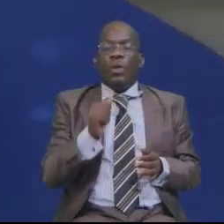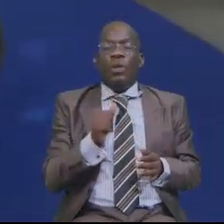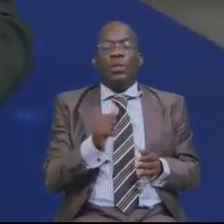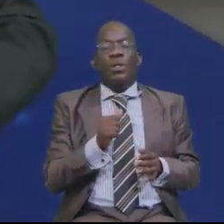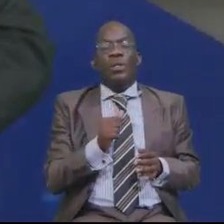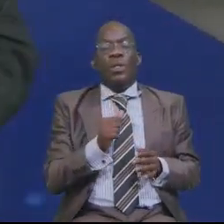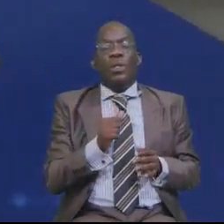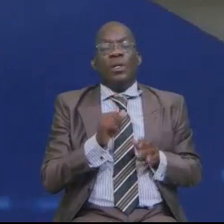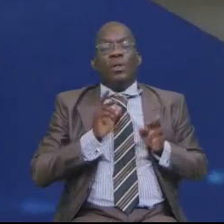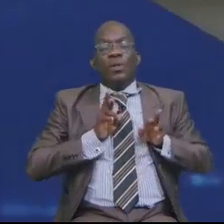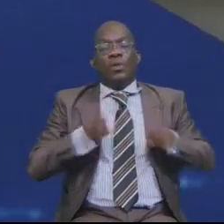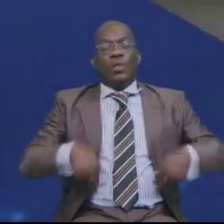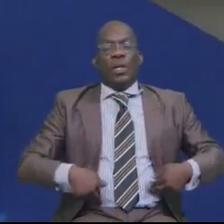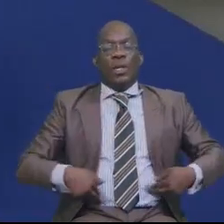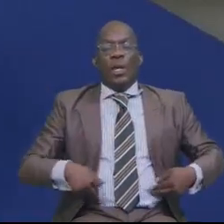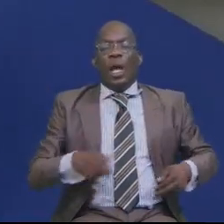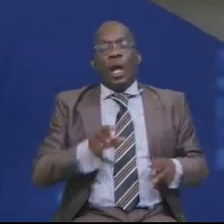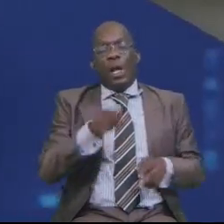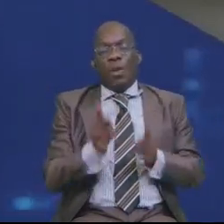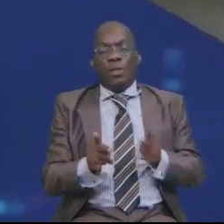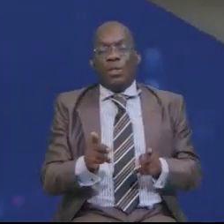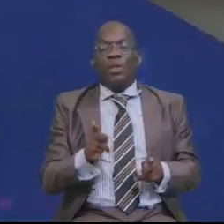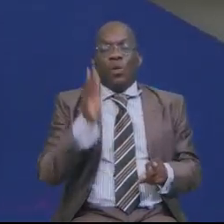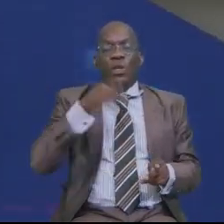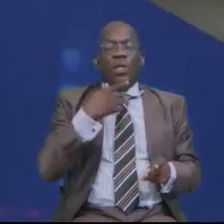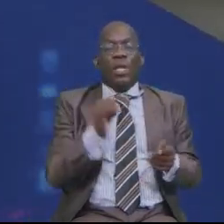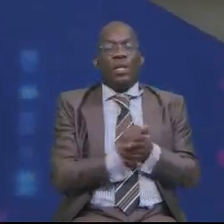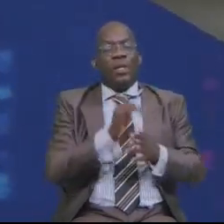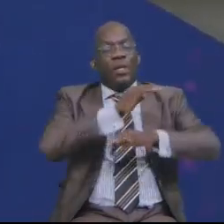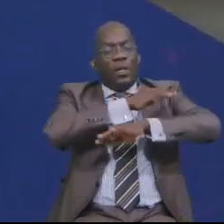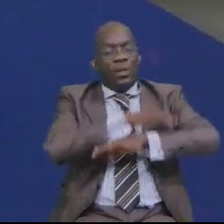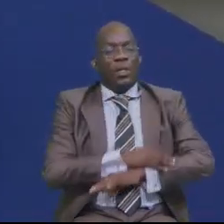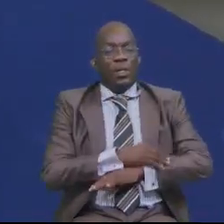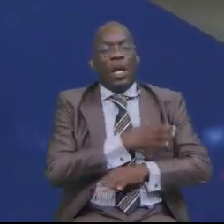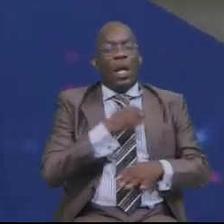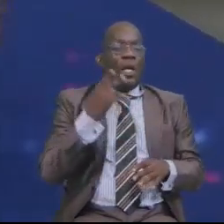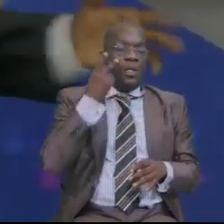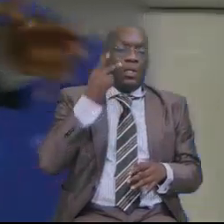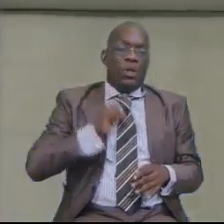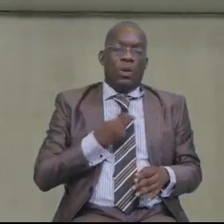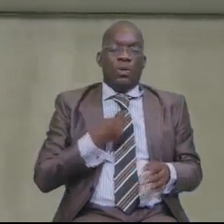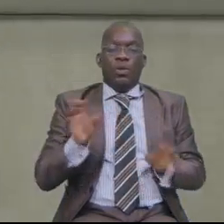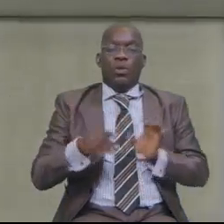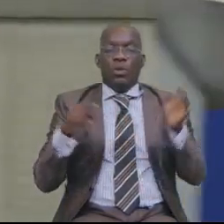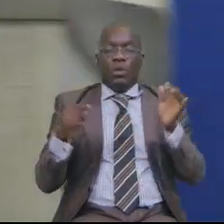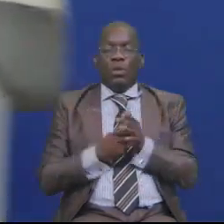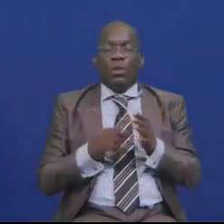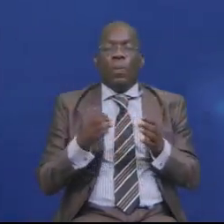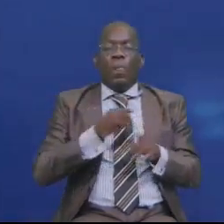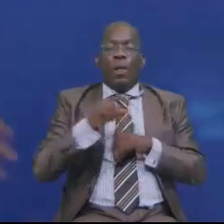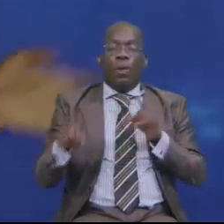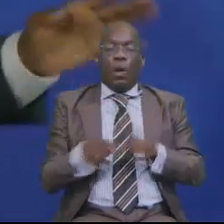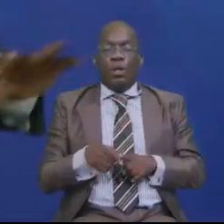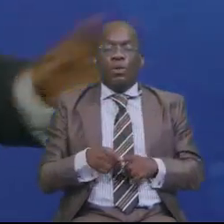then another person will say, why don't you just rest and watch us do this? And when many people